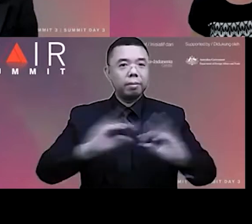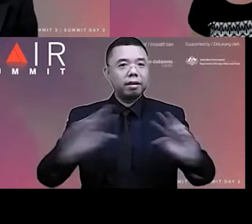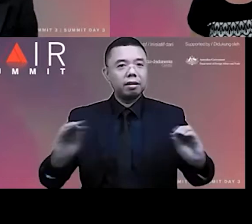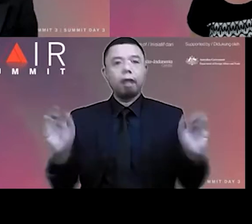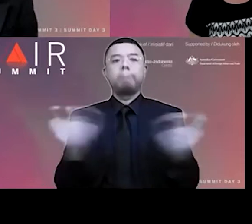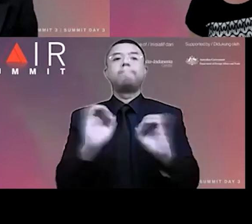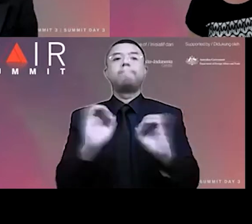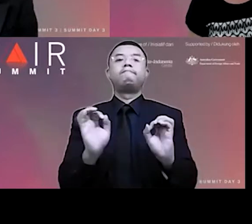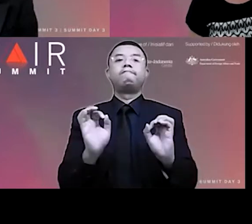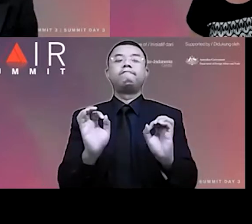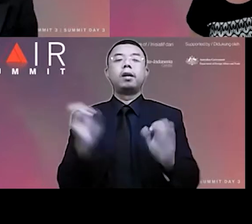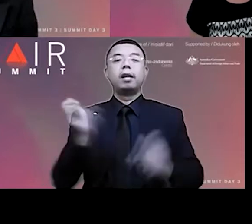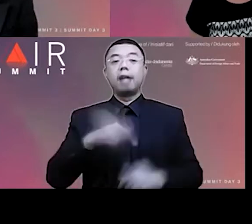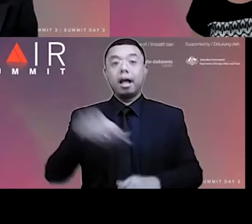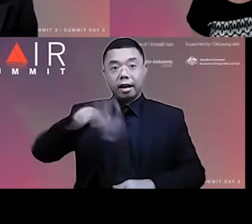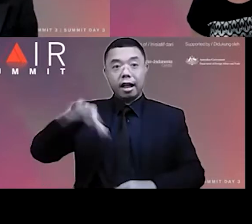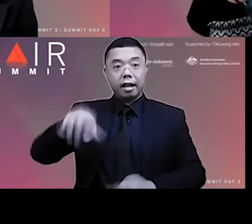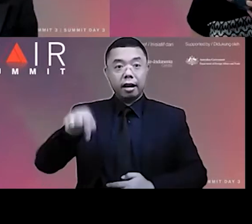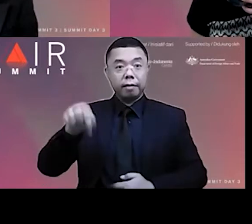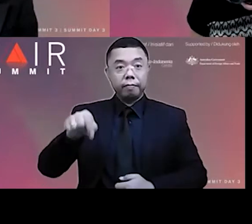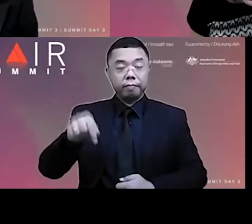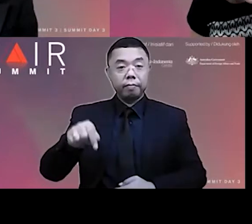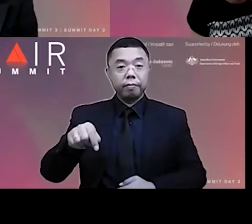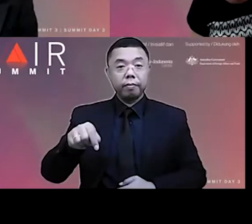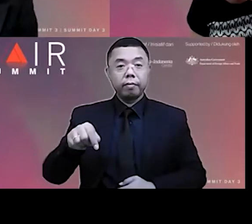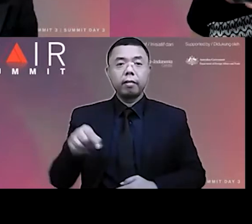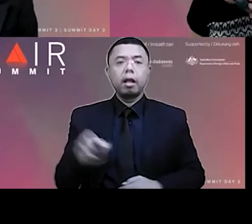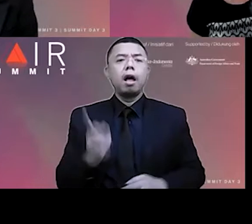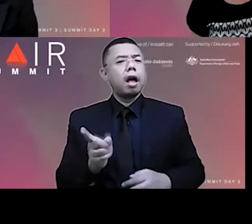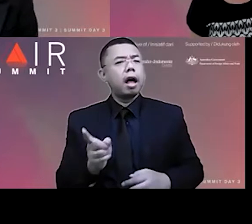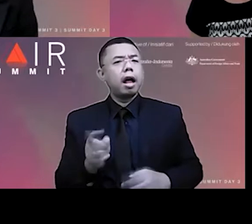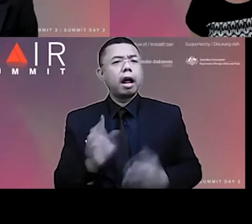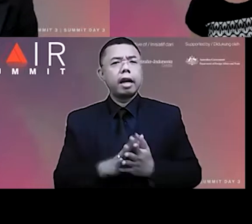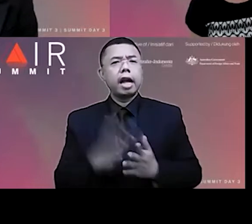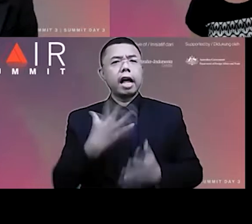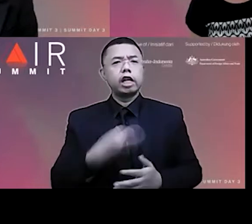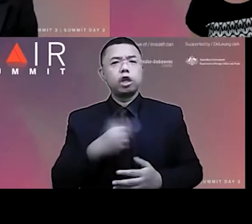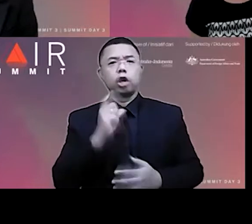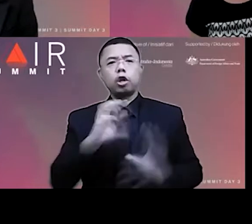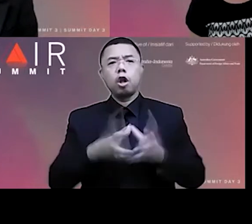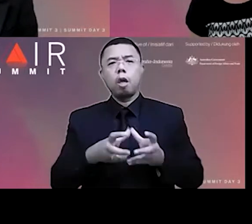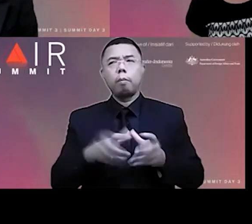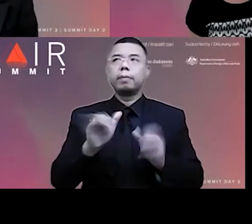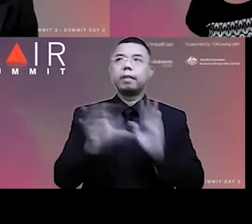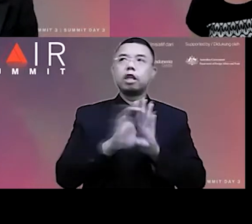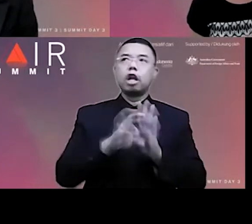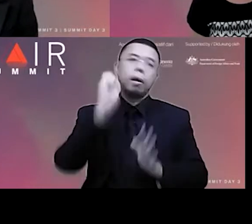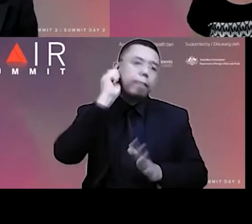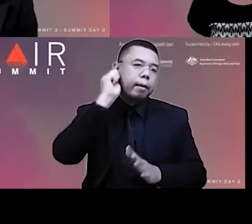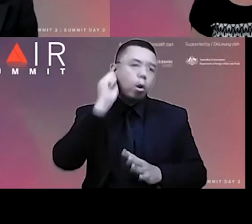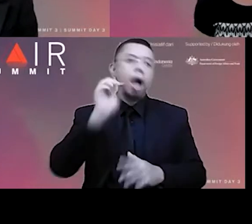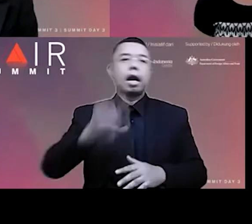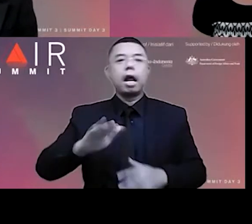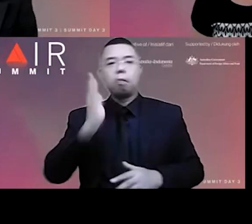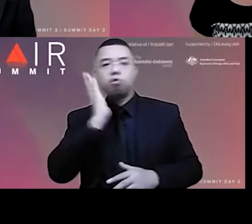the economic risk for the vulnerable groups, such as women, youth, and those with low income and low